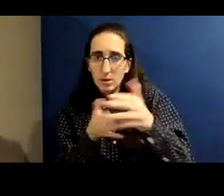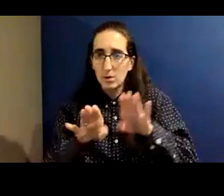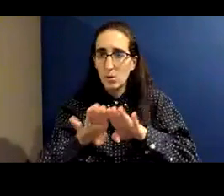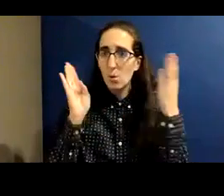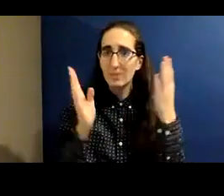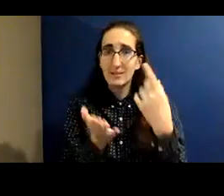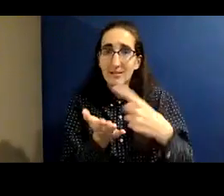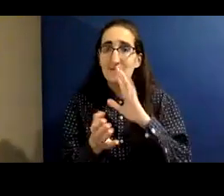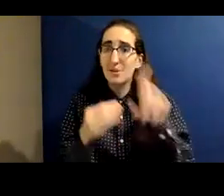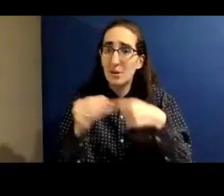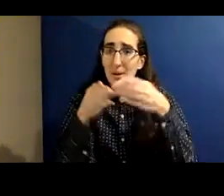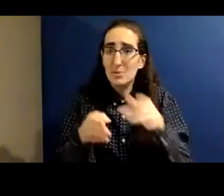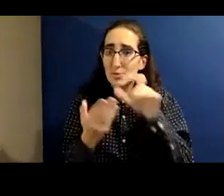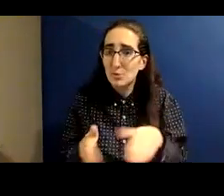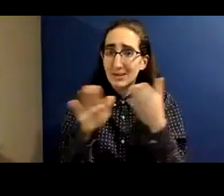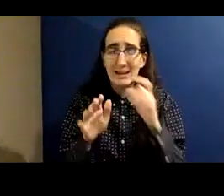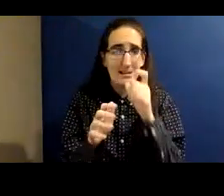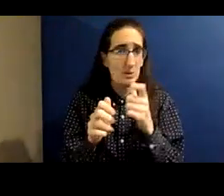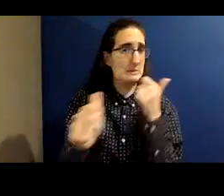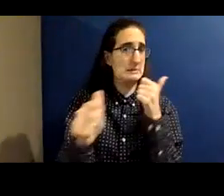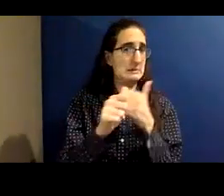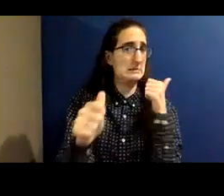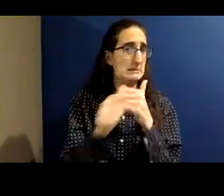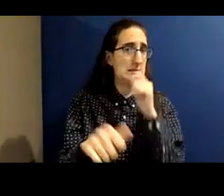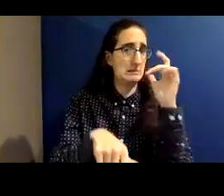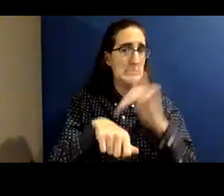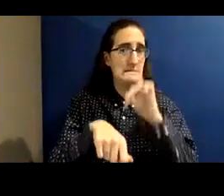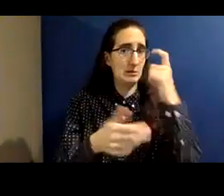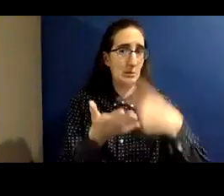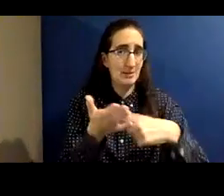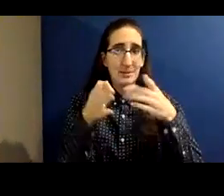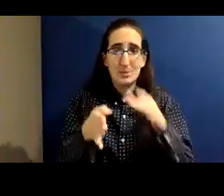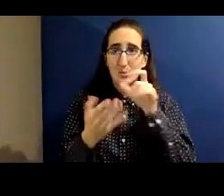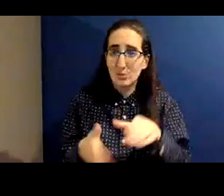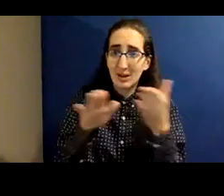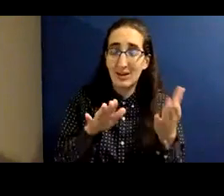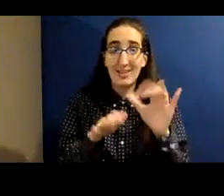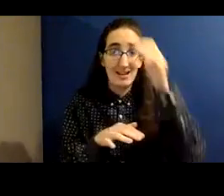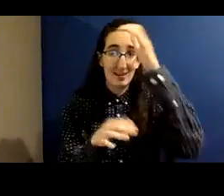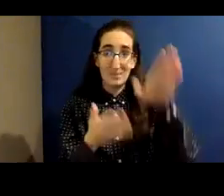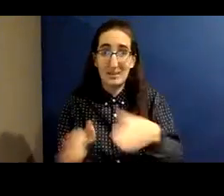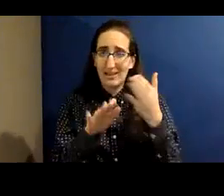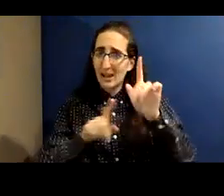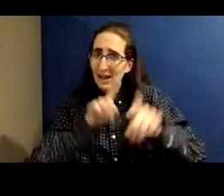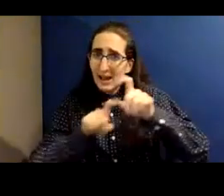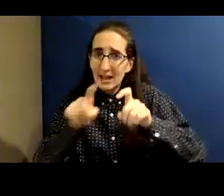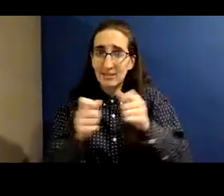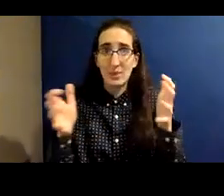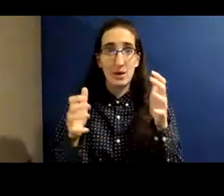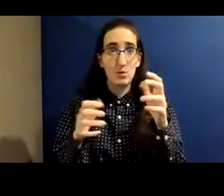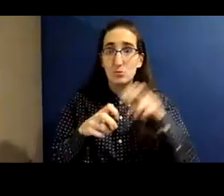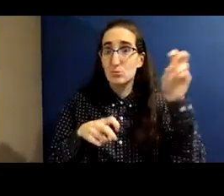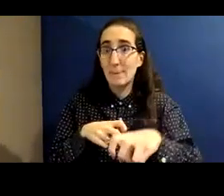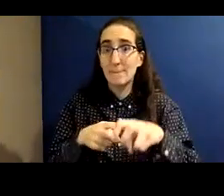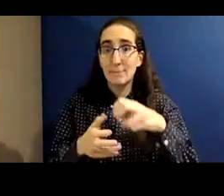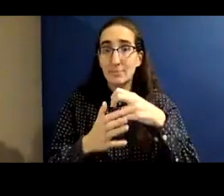about the person who died. Don't shy away from talking about death and the person who died. Ask questions without jumping to solutions, and